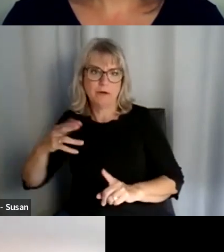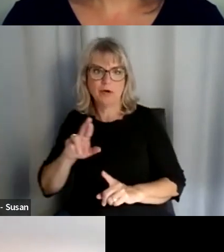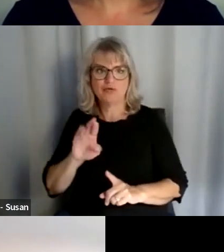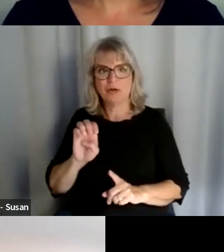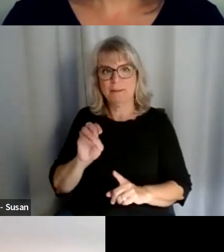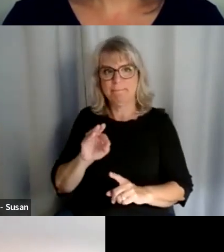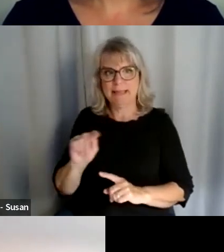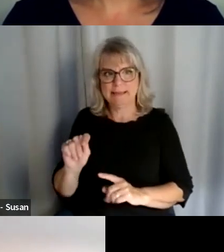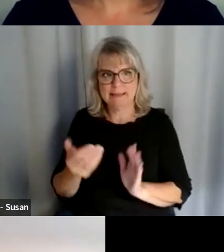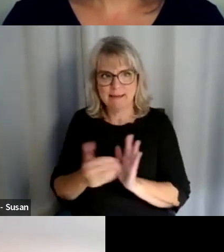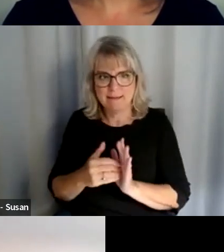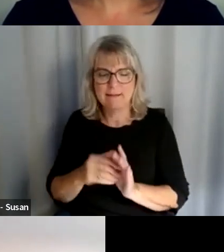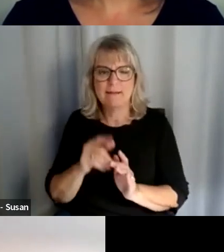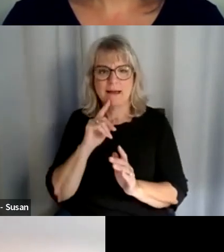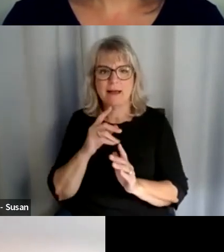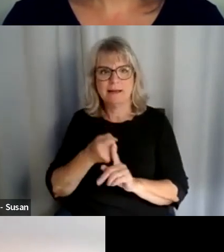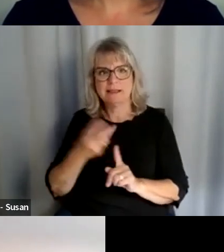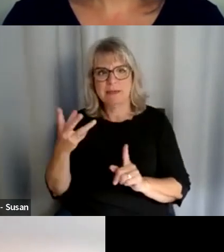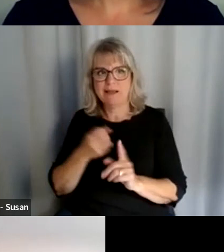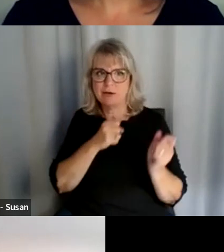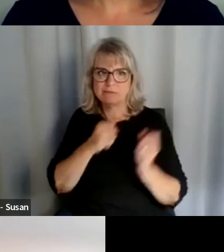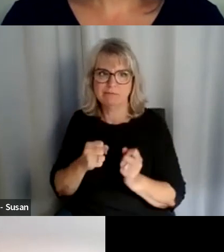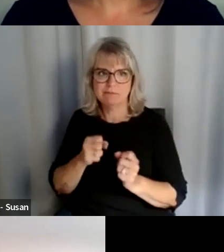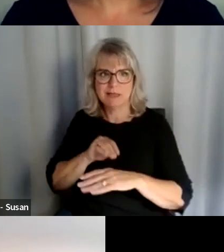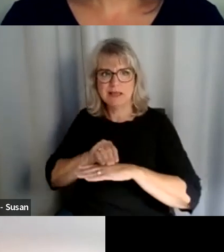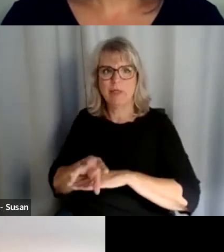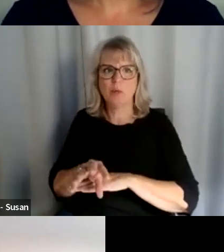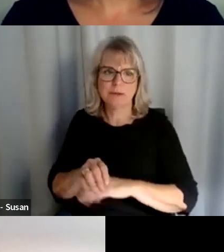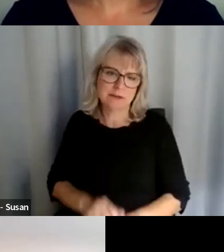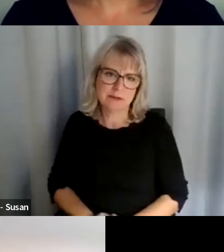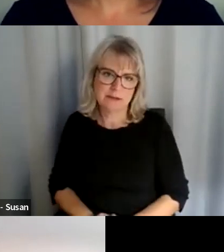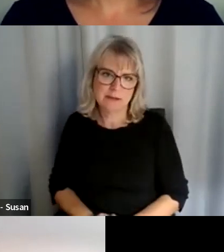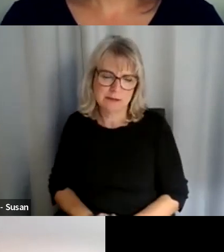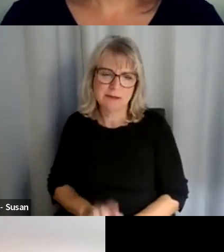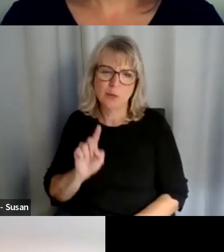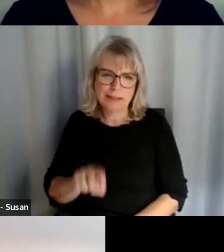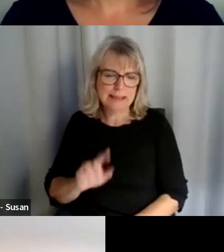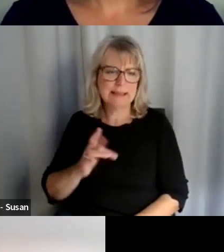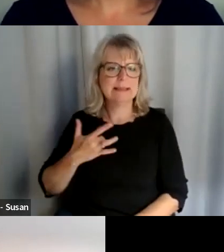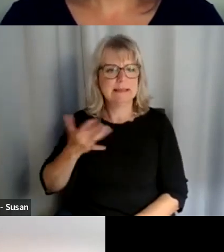and expand their influence in that regard. I mean, there has to be some sensitivity